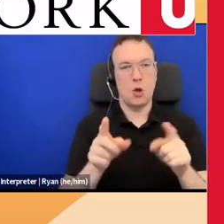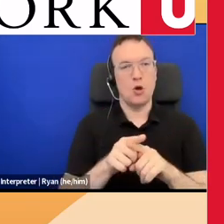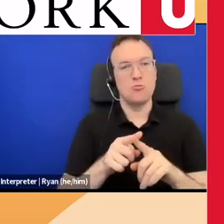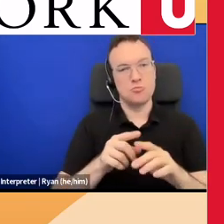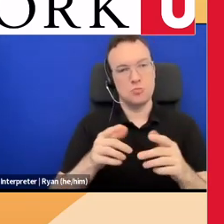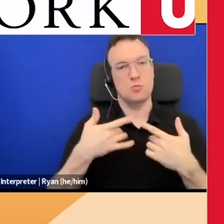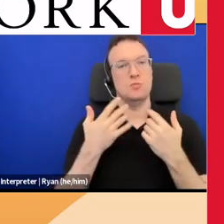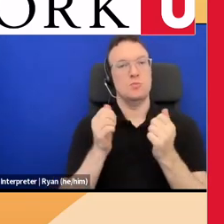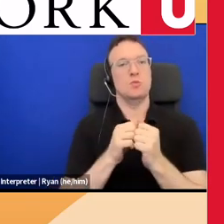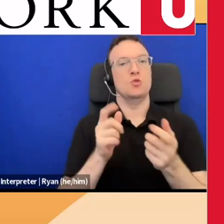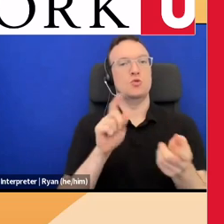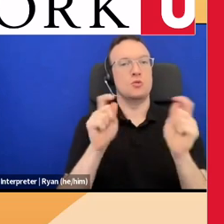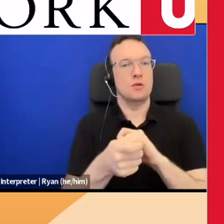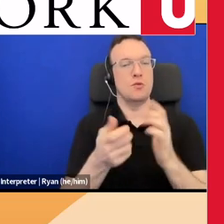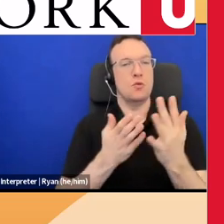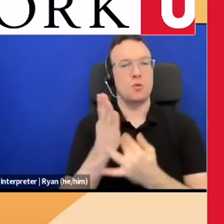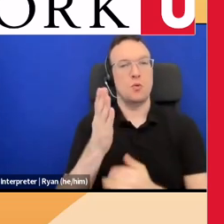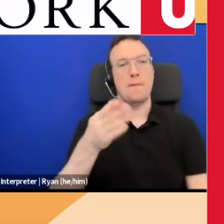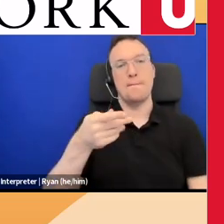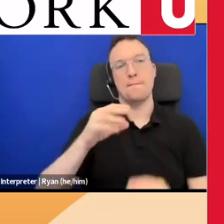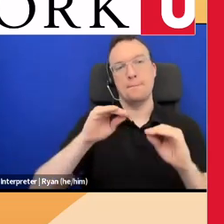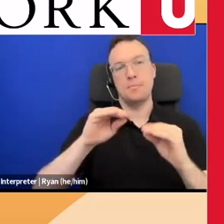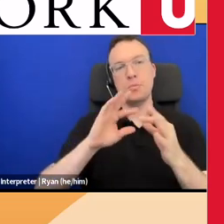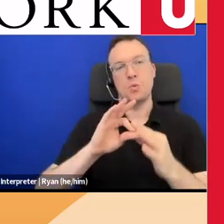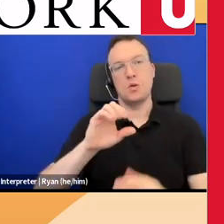transformation through a pedagogy of solidarity.